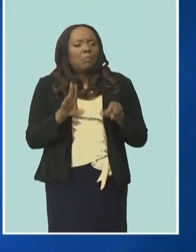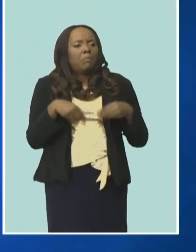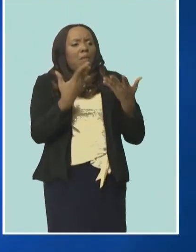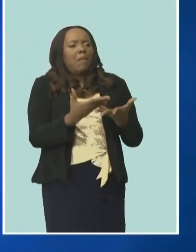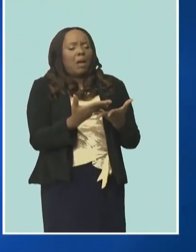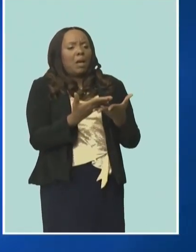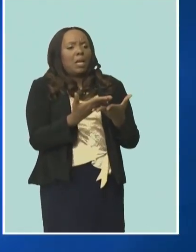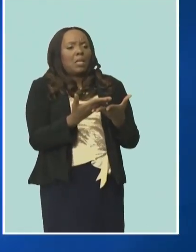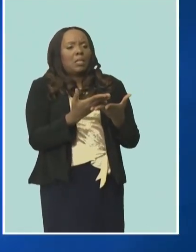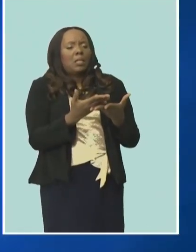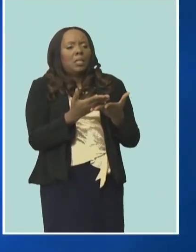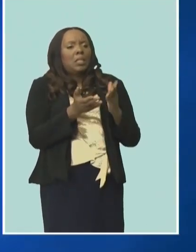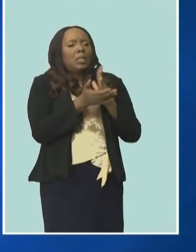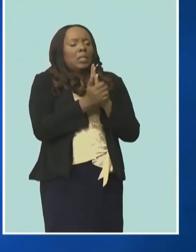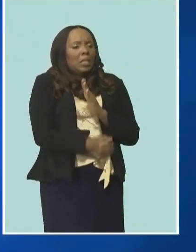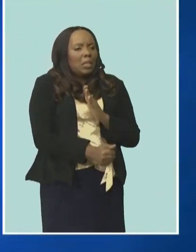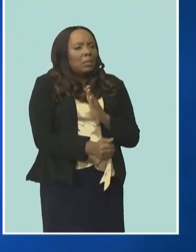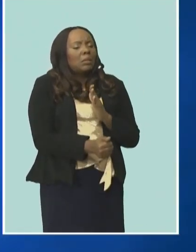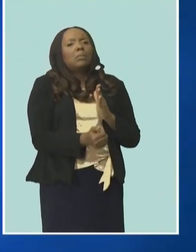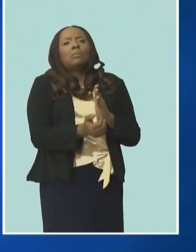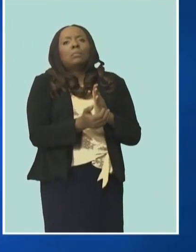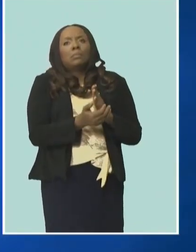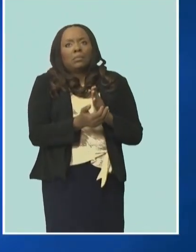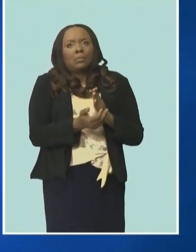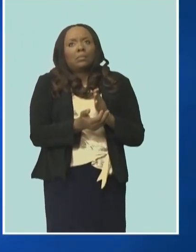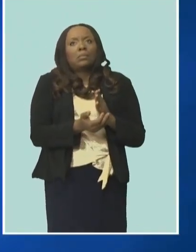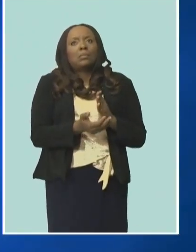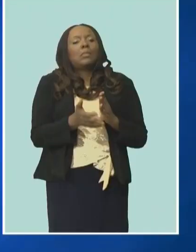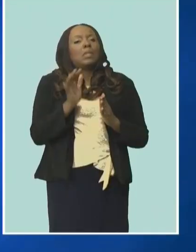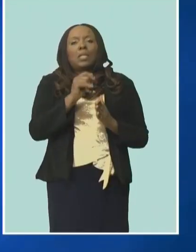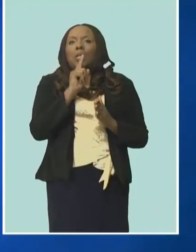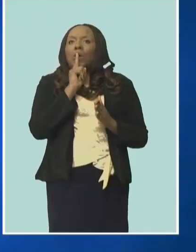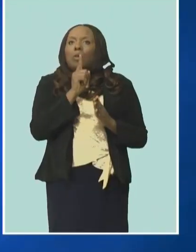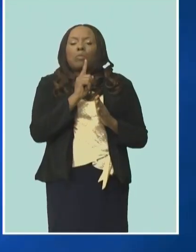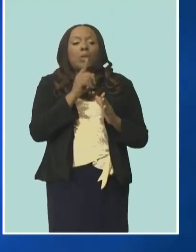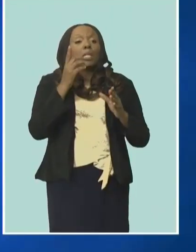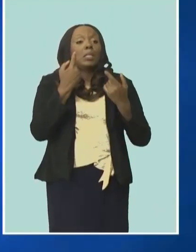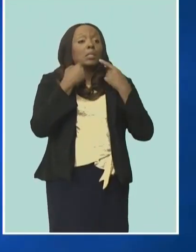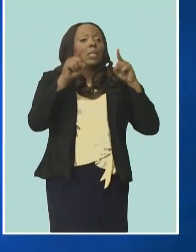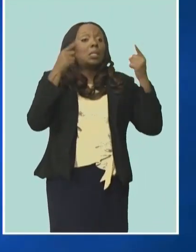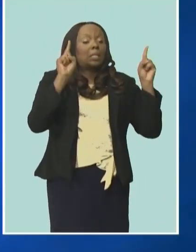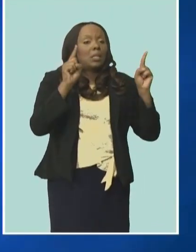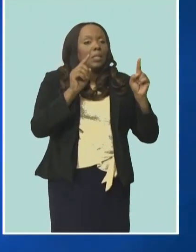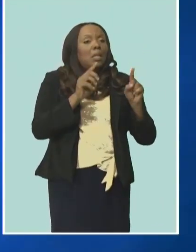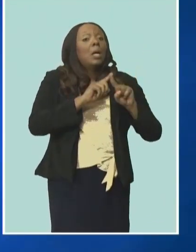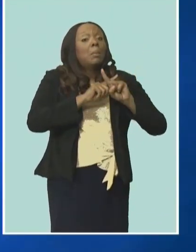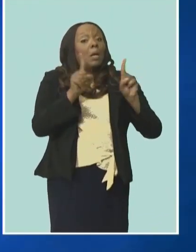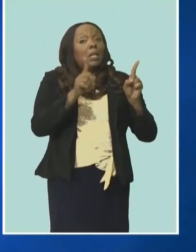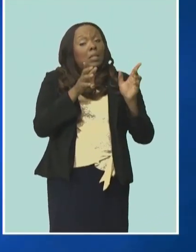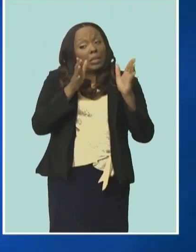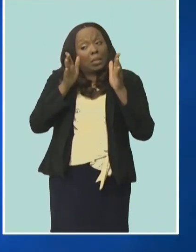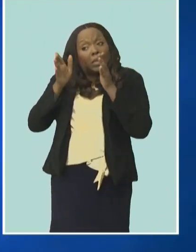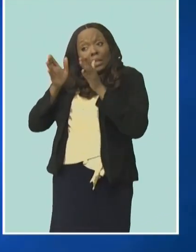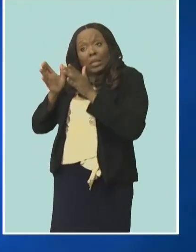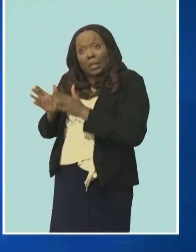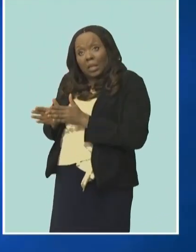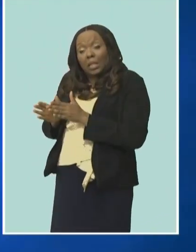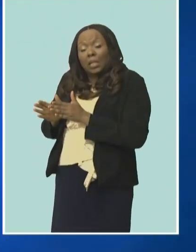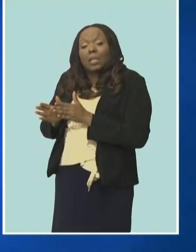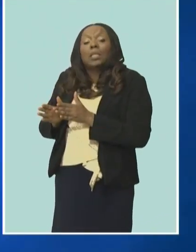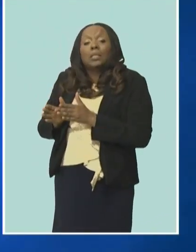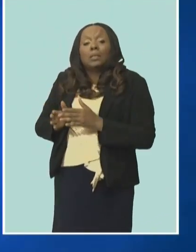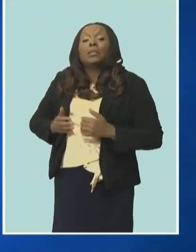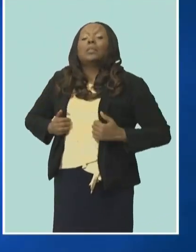and relationships. Together, those things create a winning combination. Our MSMEs need to also